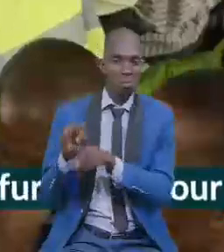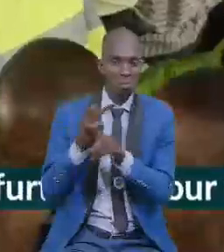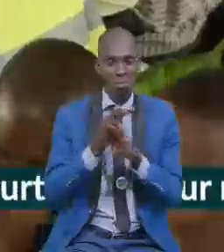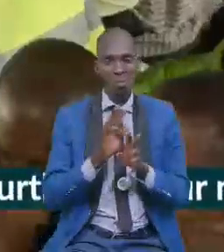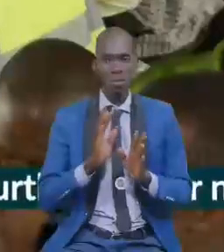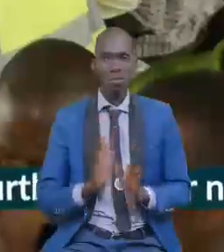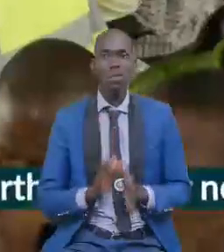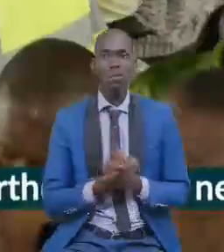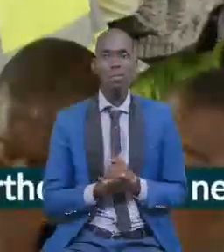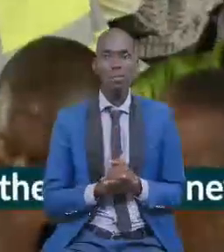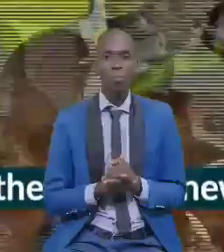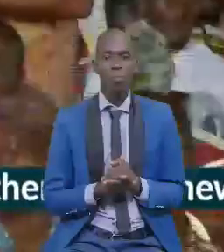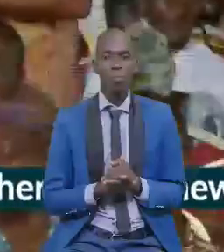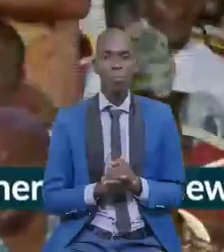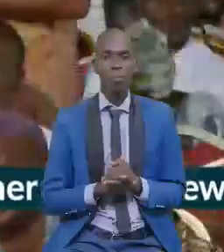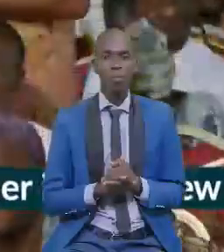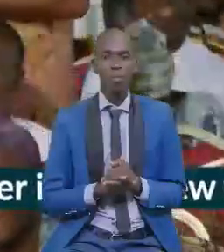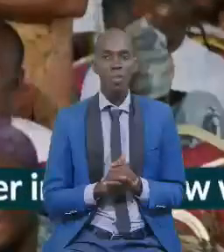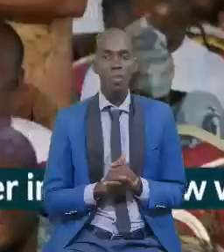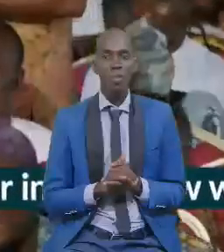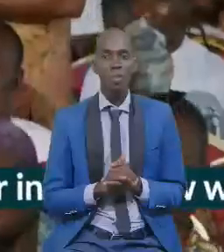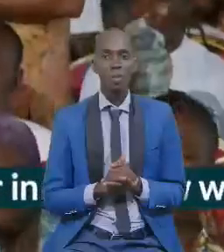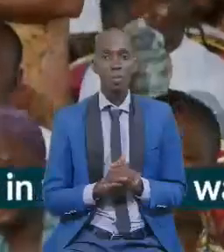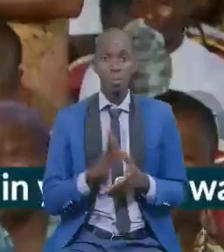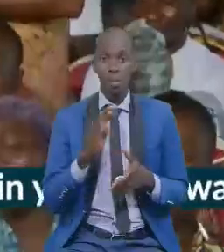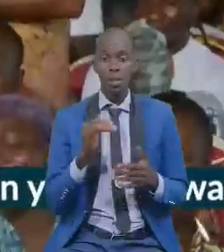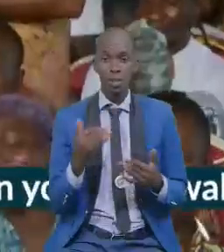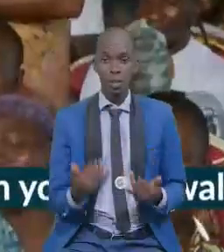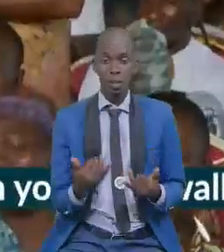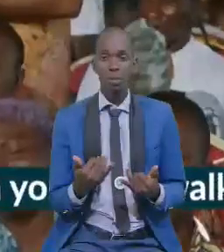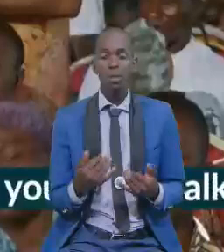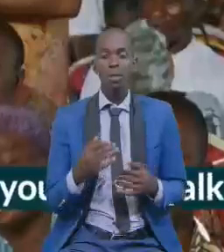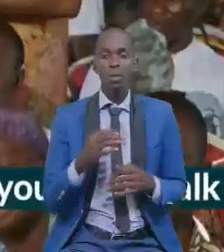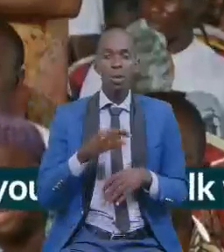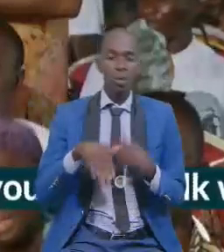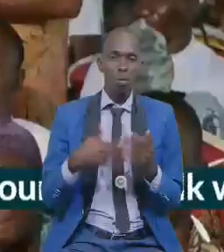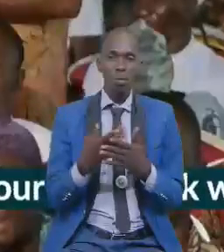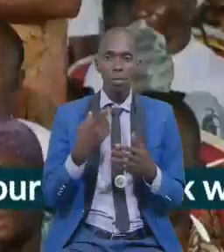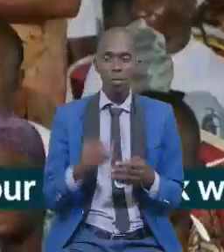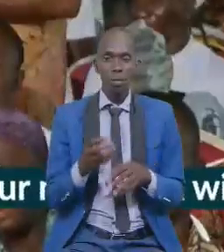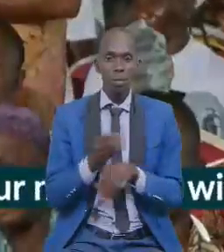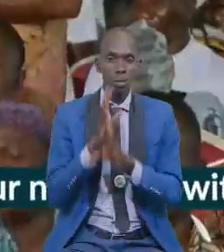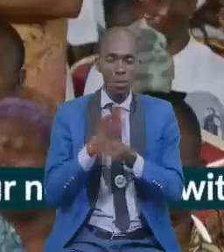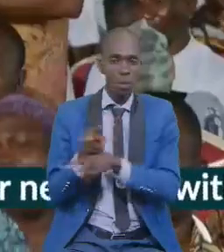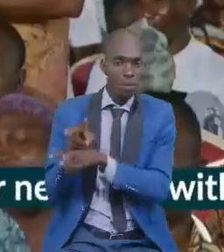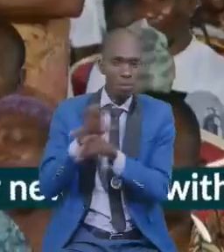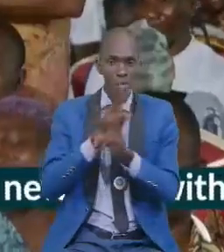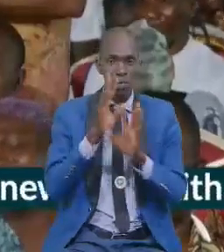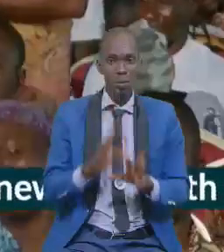Thank you very much. The supervisors are collecting already. Please give them the slips.